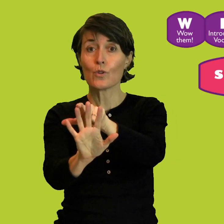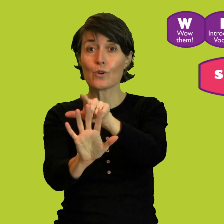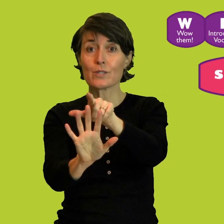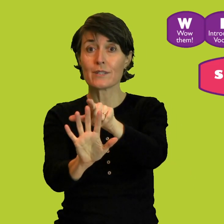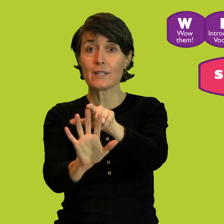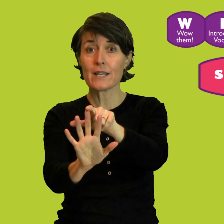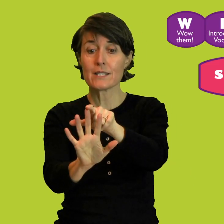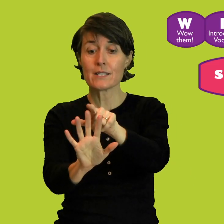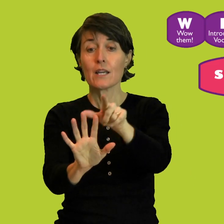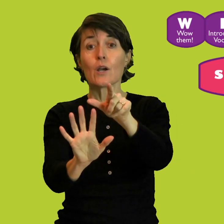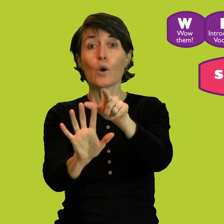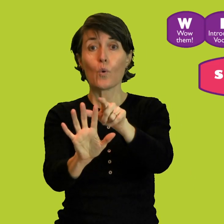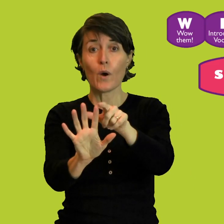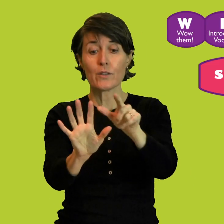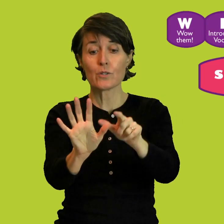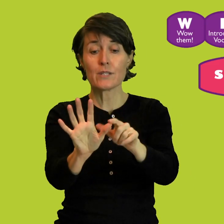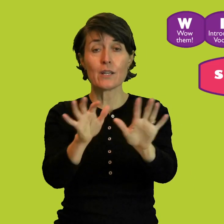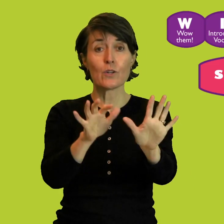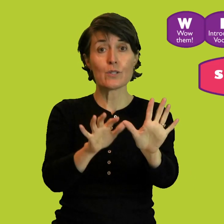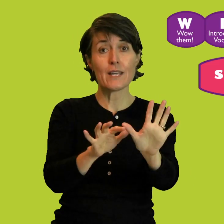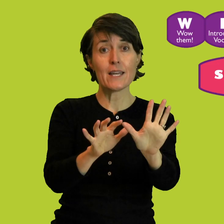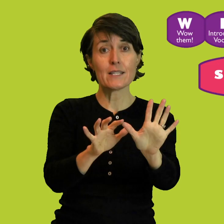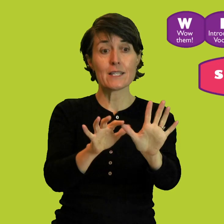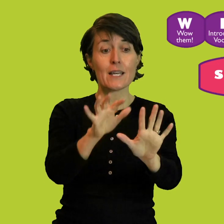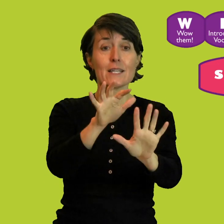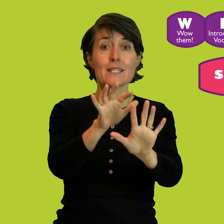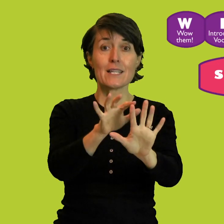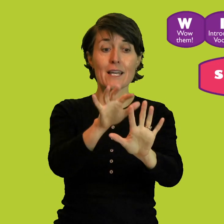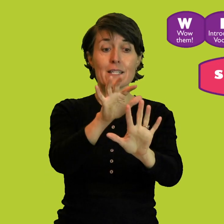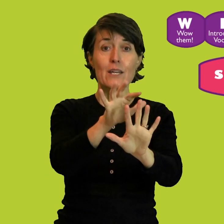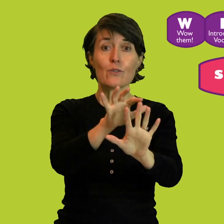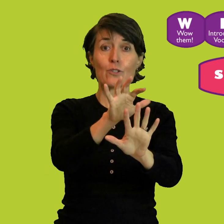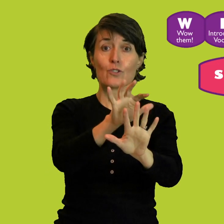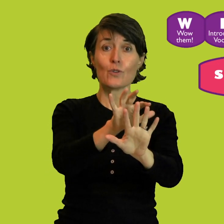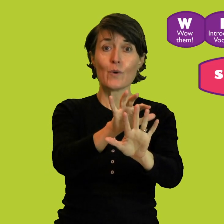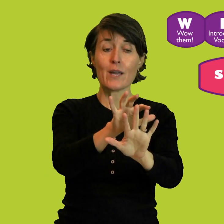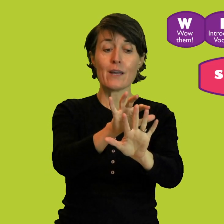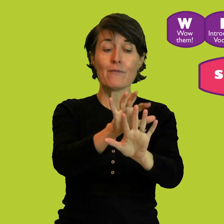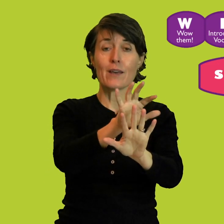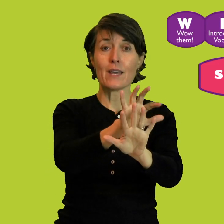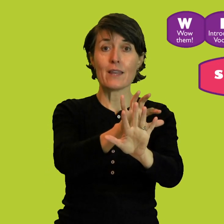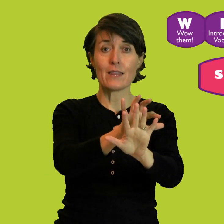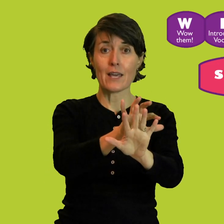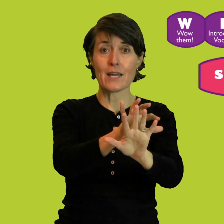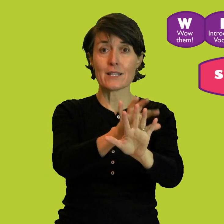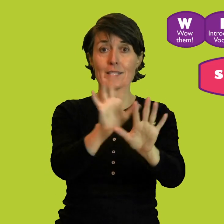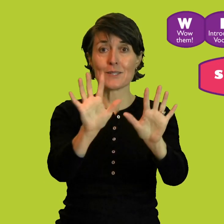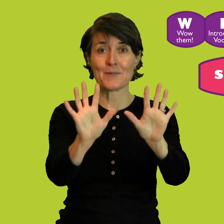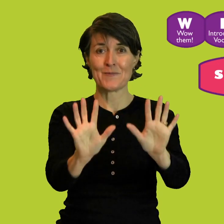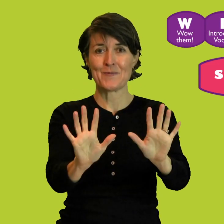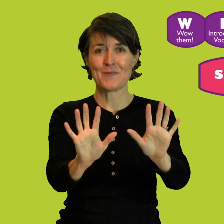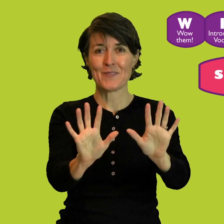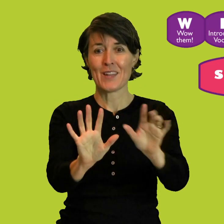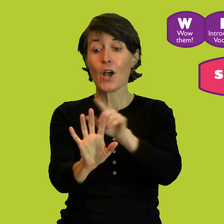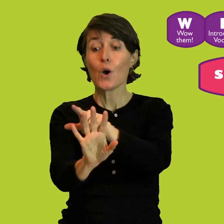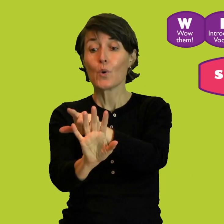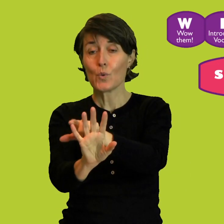1, 2, 3, 4, 5, 6, 7, 8, 9, 10.